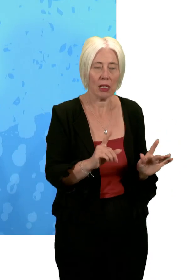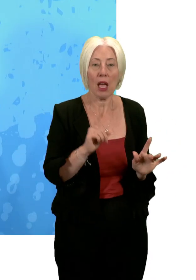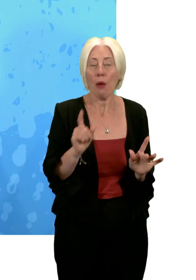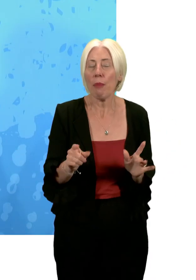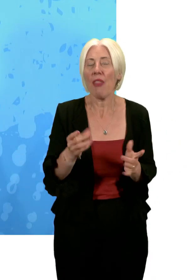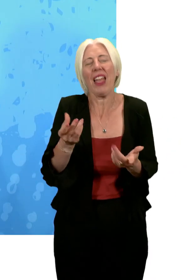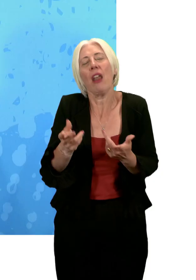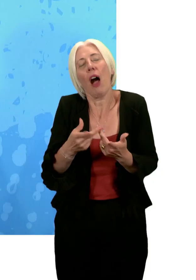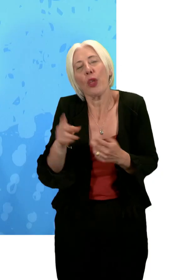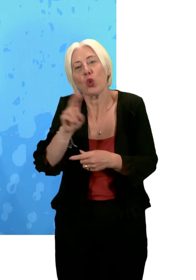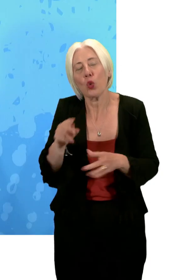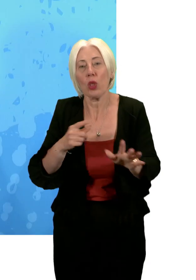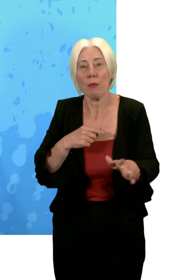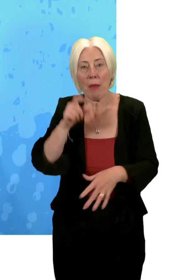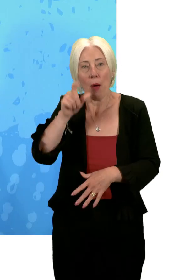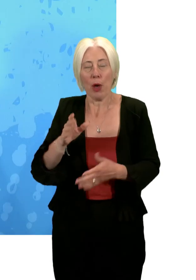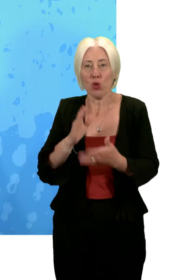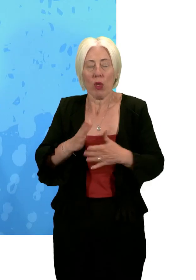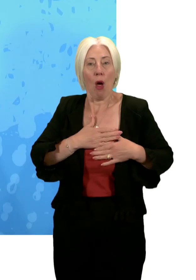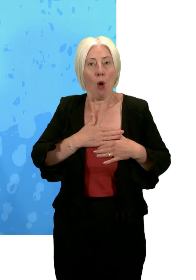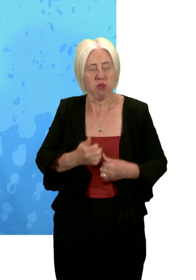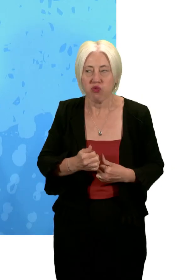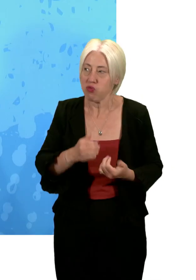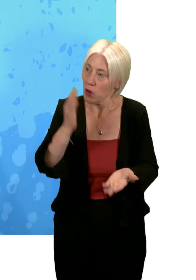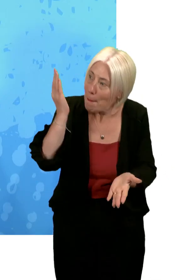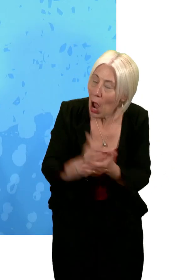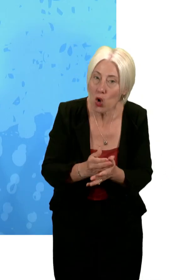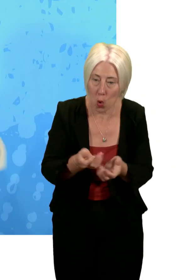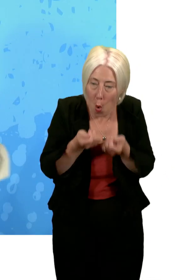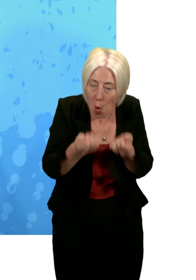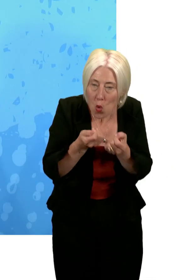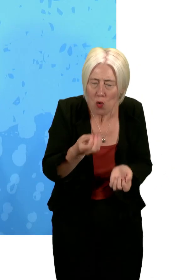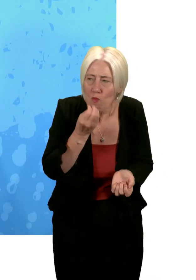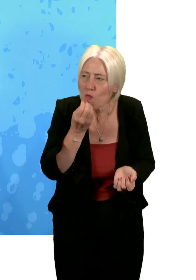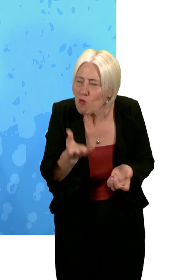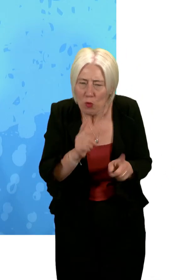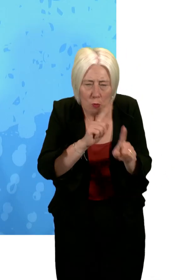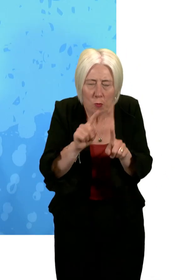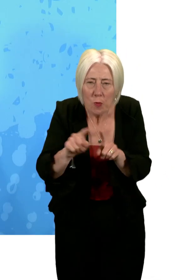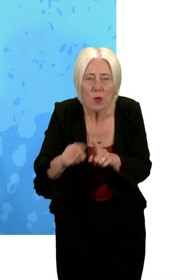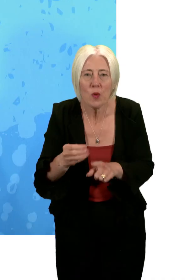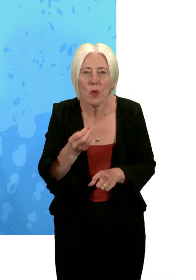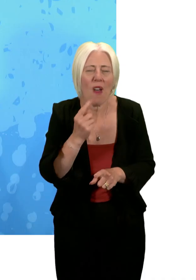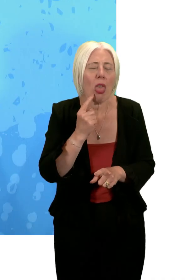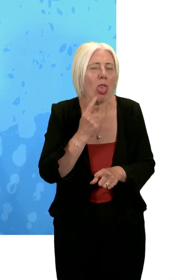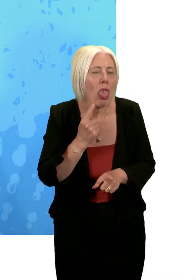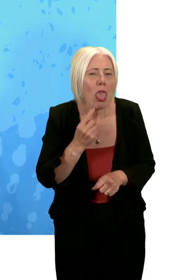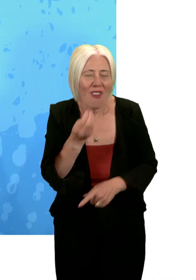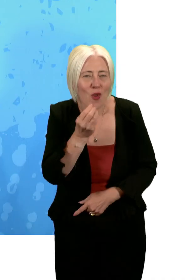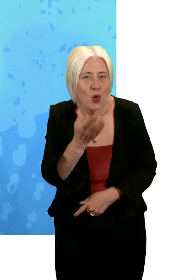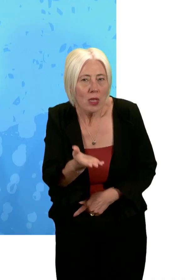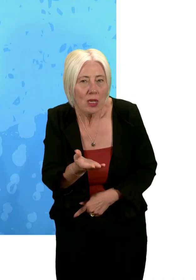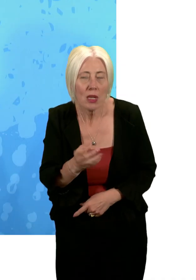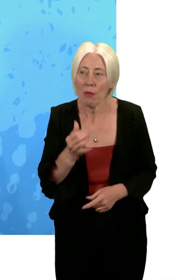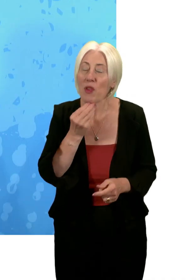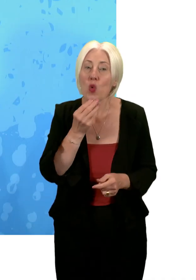passionate person behind the scenes that will make sure the food's tasty by using other means. And sometimes the other means is things like